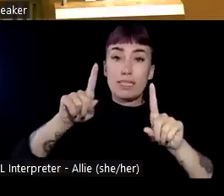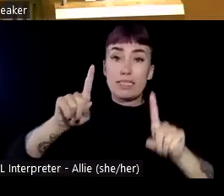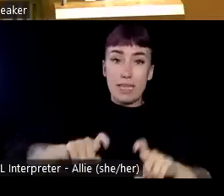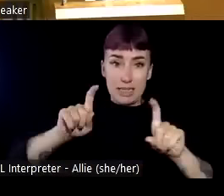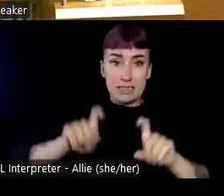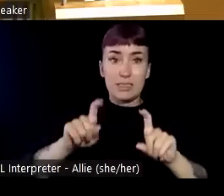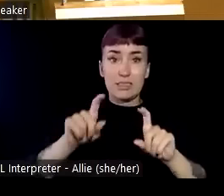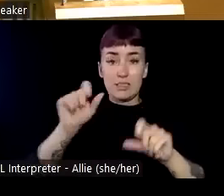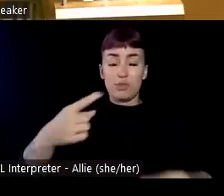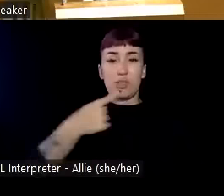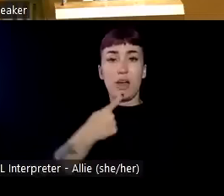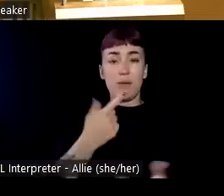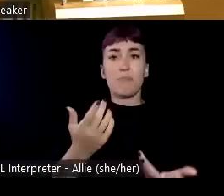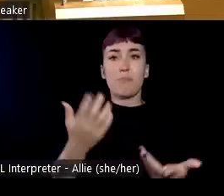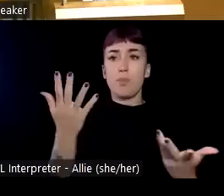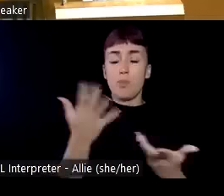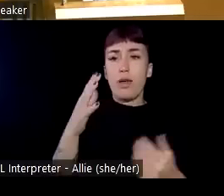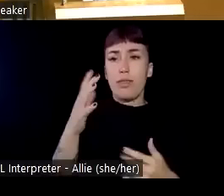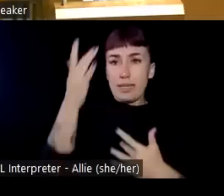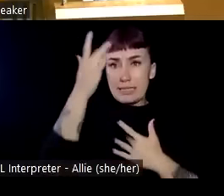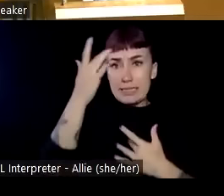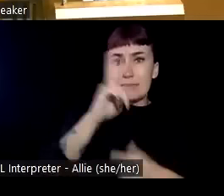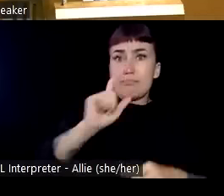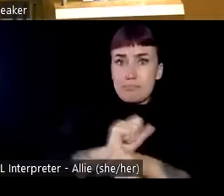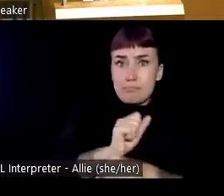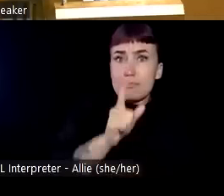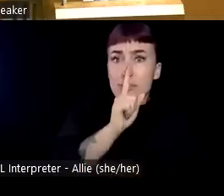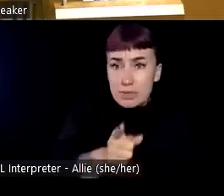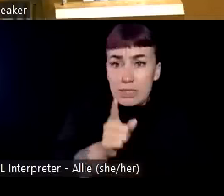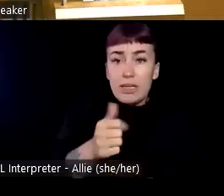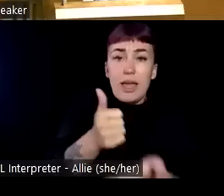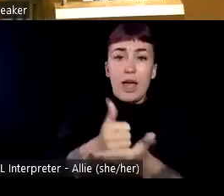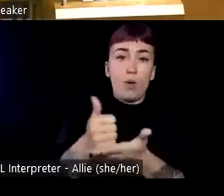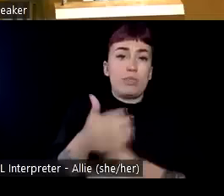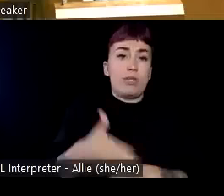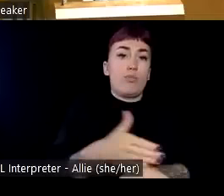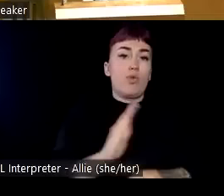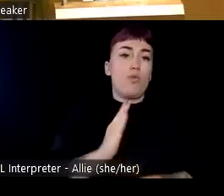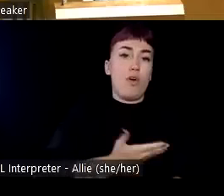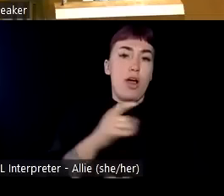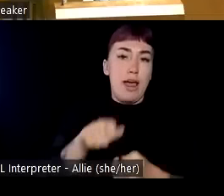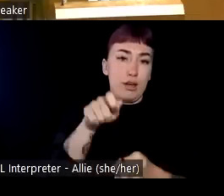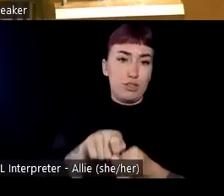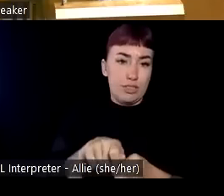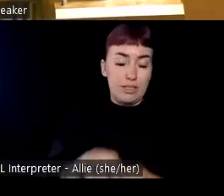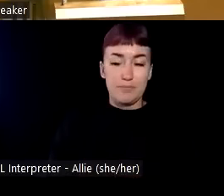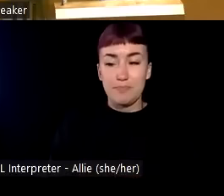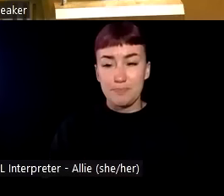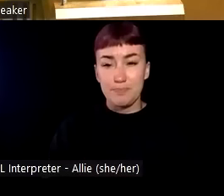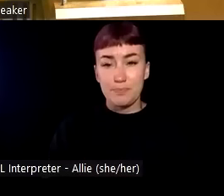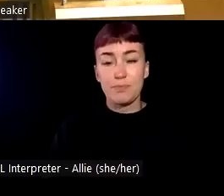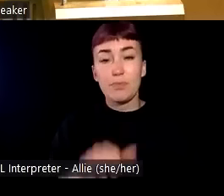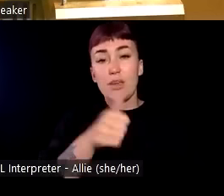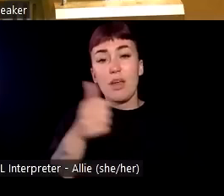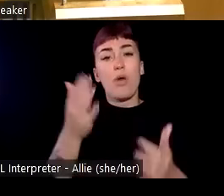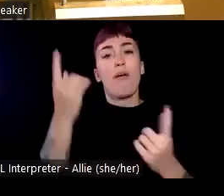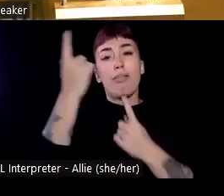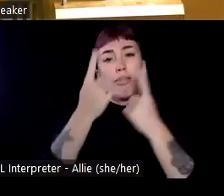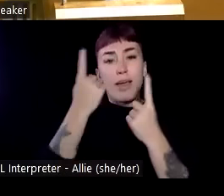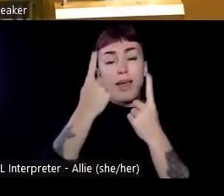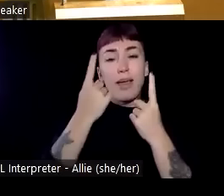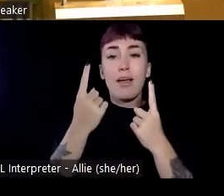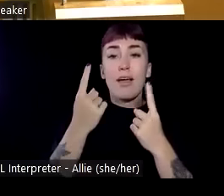able to say what the disease actually is, it helps improve our accuracy as well. So another way of thinking about this is